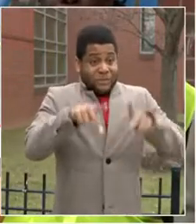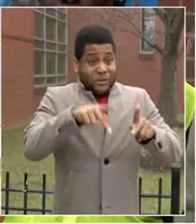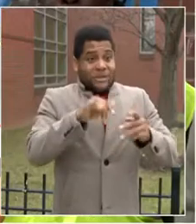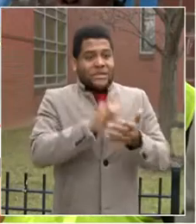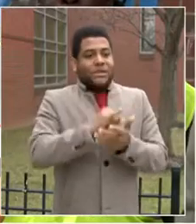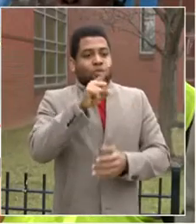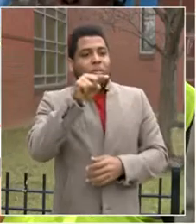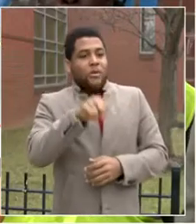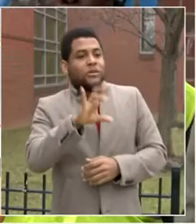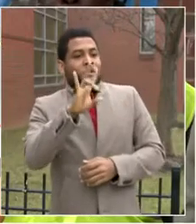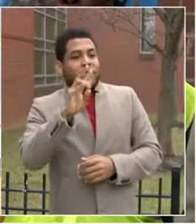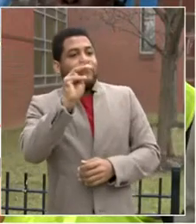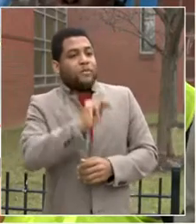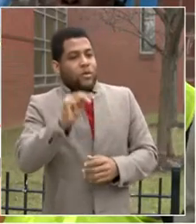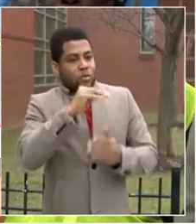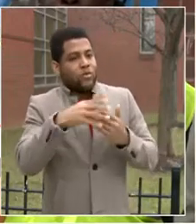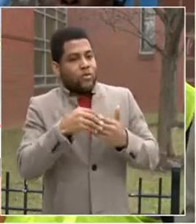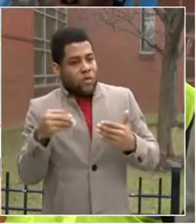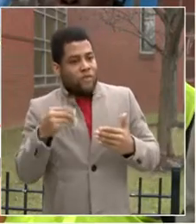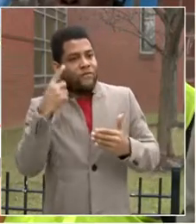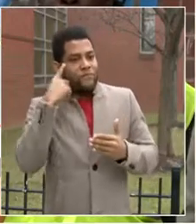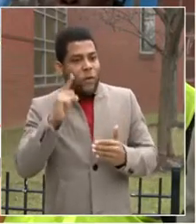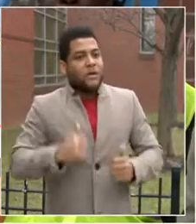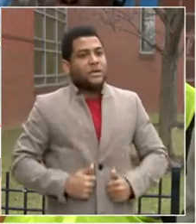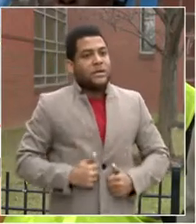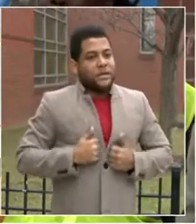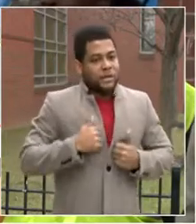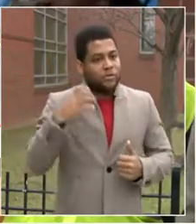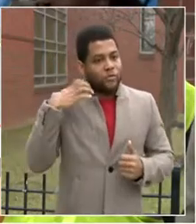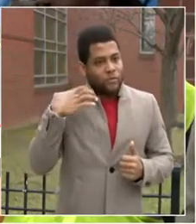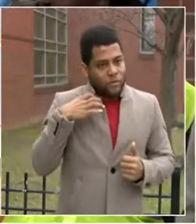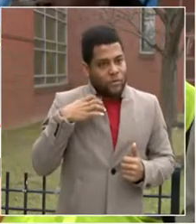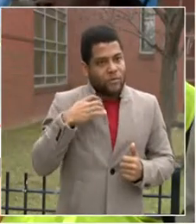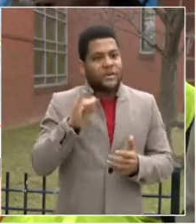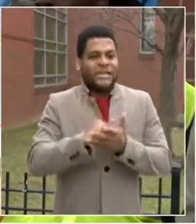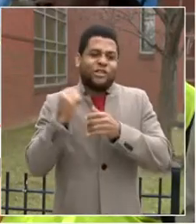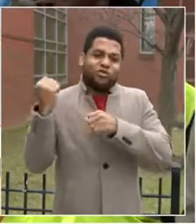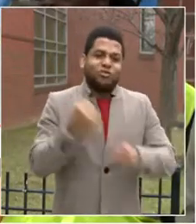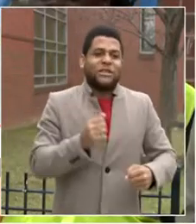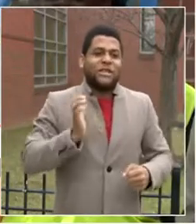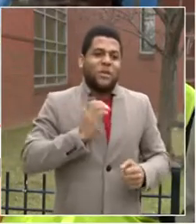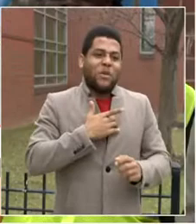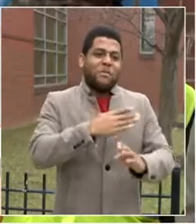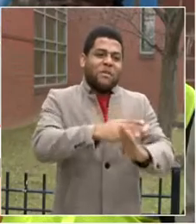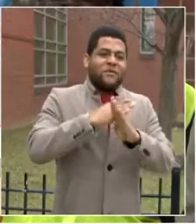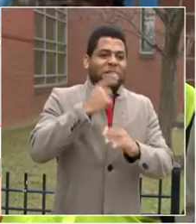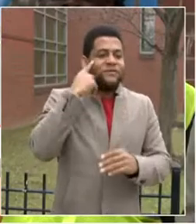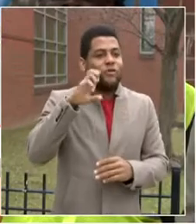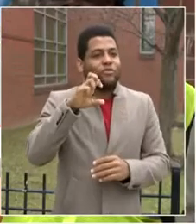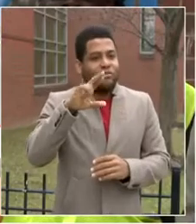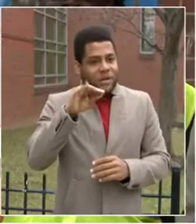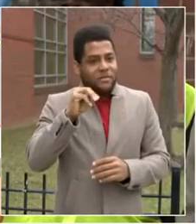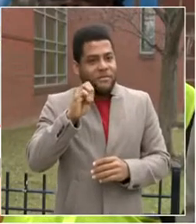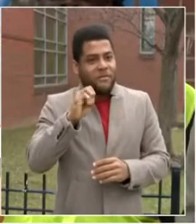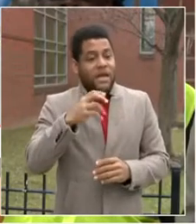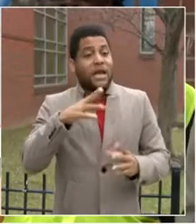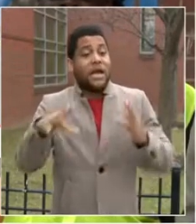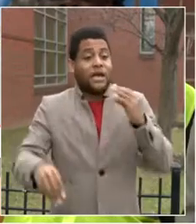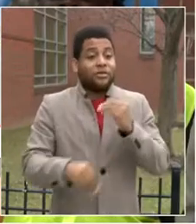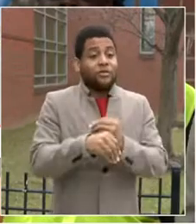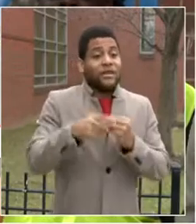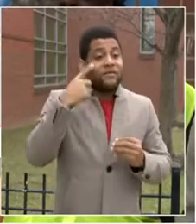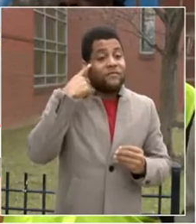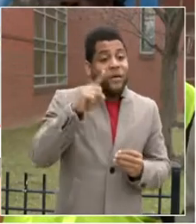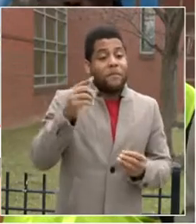coaches strengthens our existing community violence intervention efforts and commits additional human resources to the